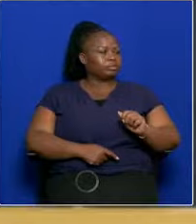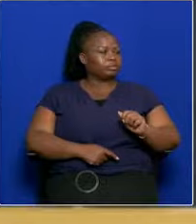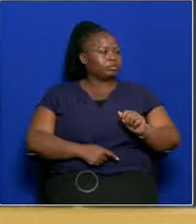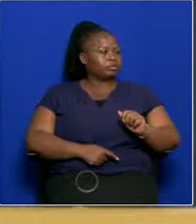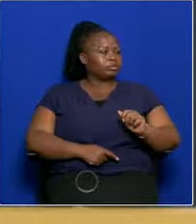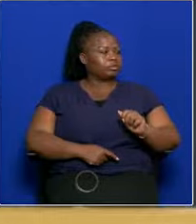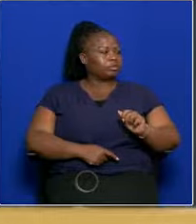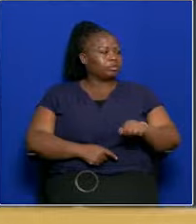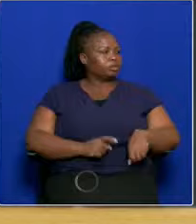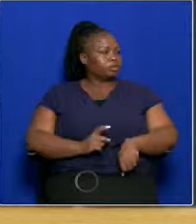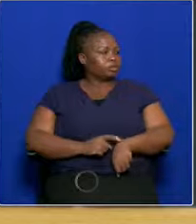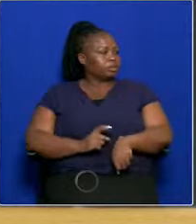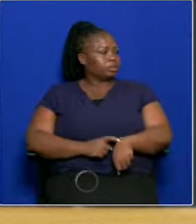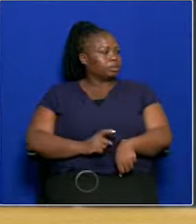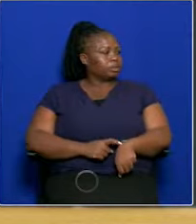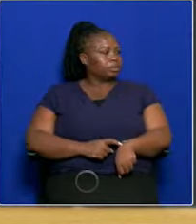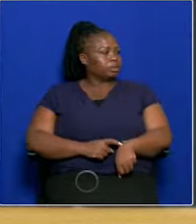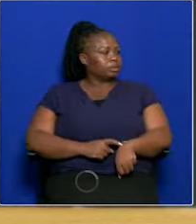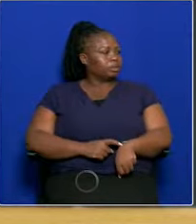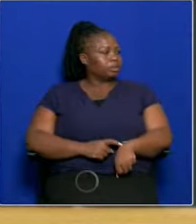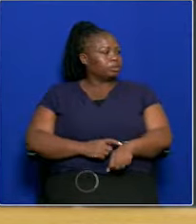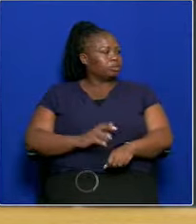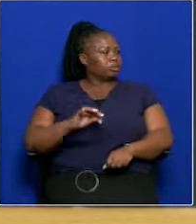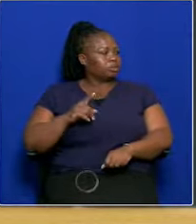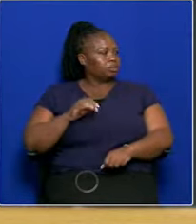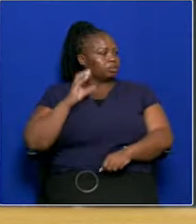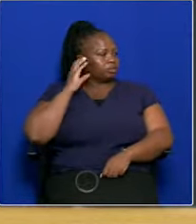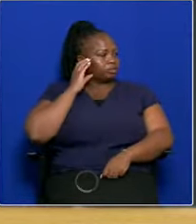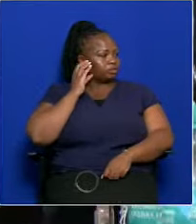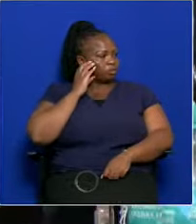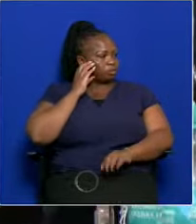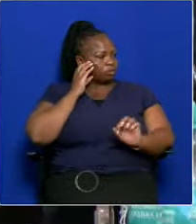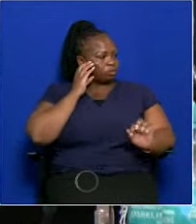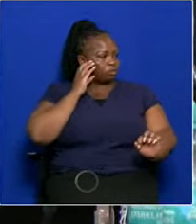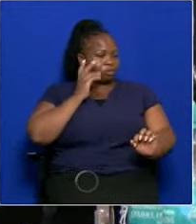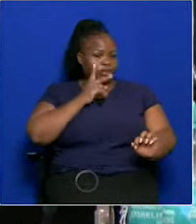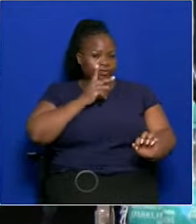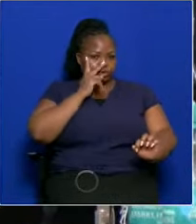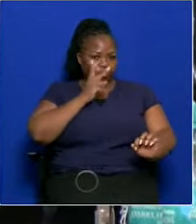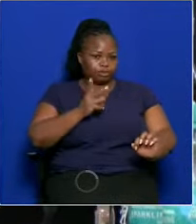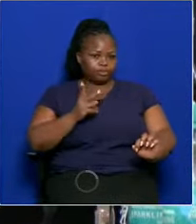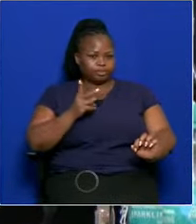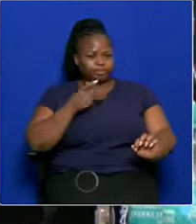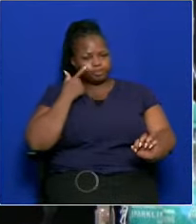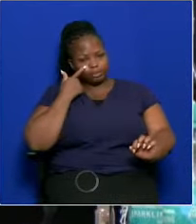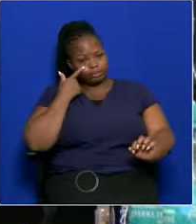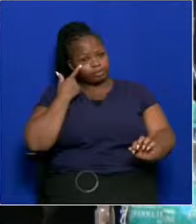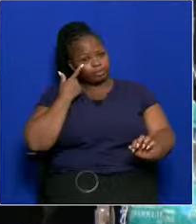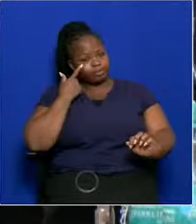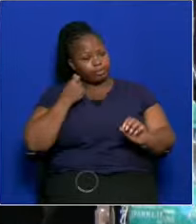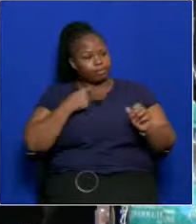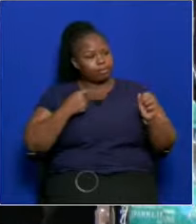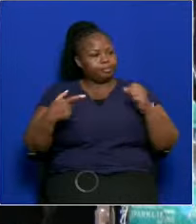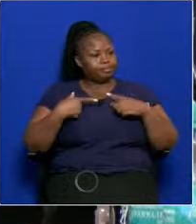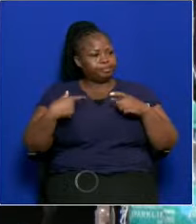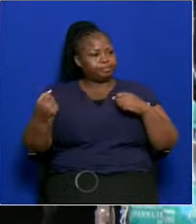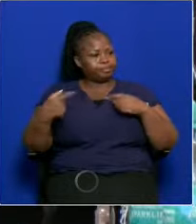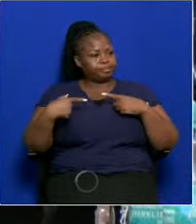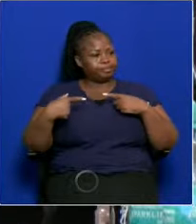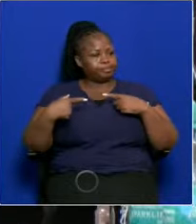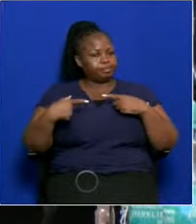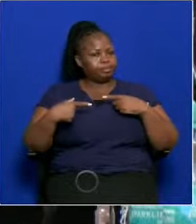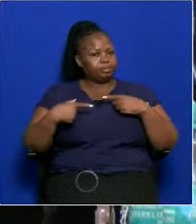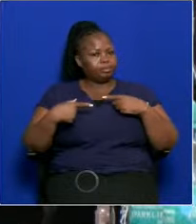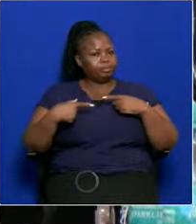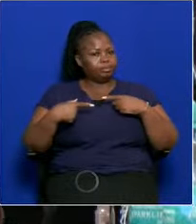in Sergeant Gossi's phone. So if you go to that conversation on